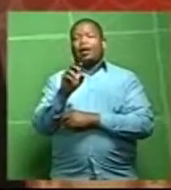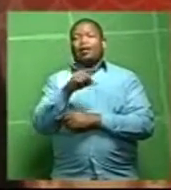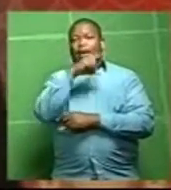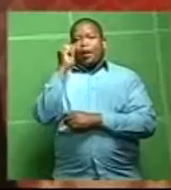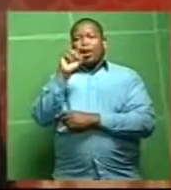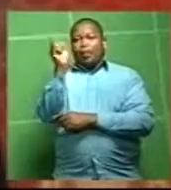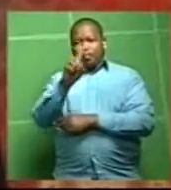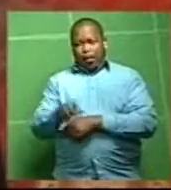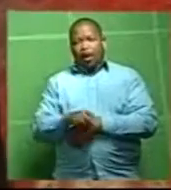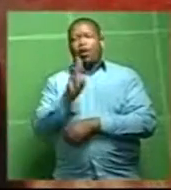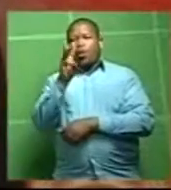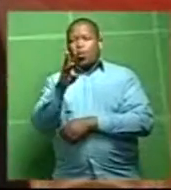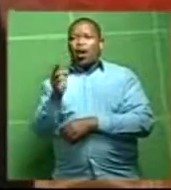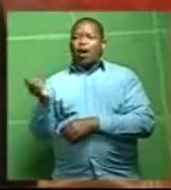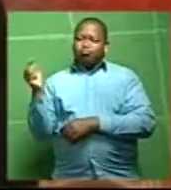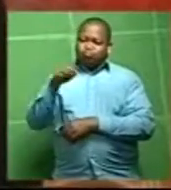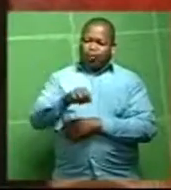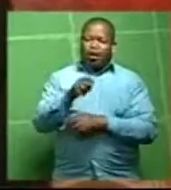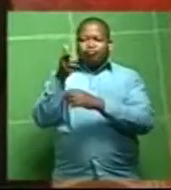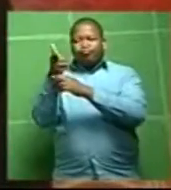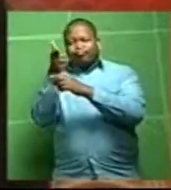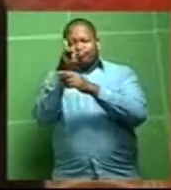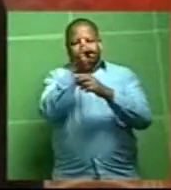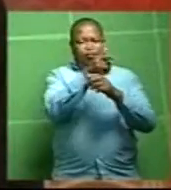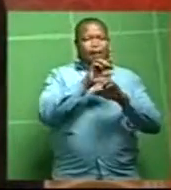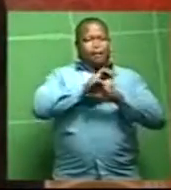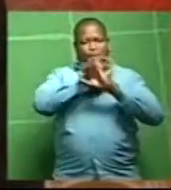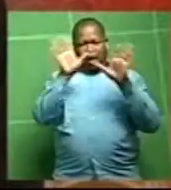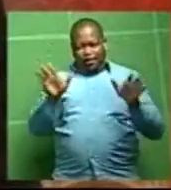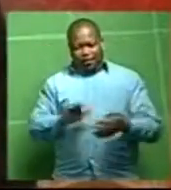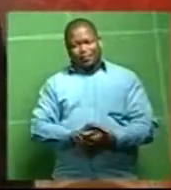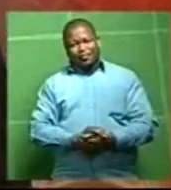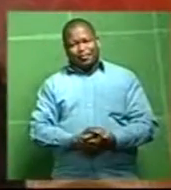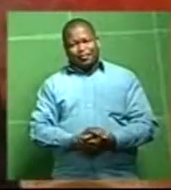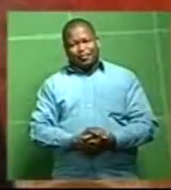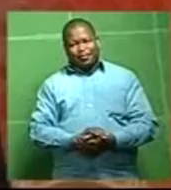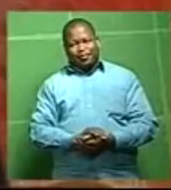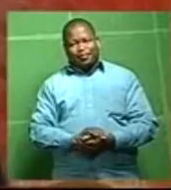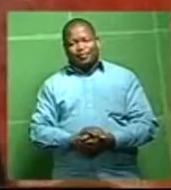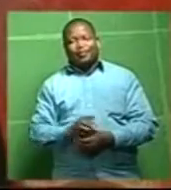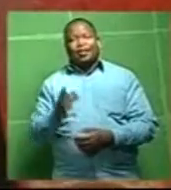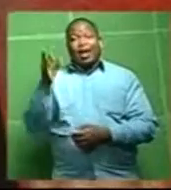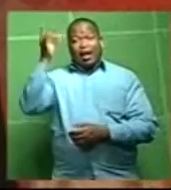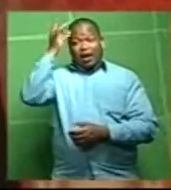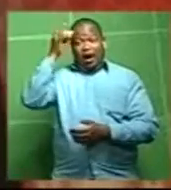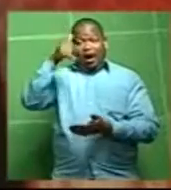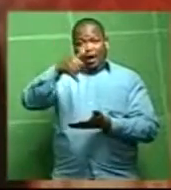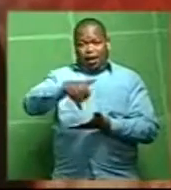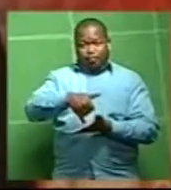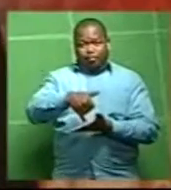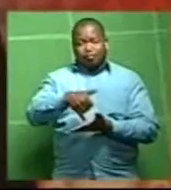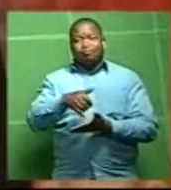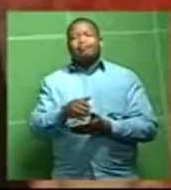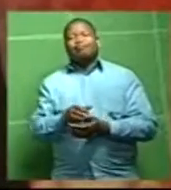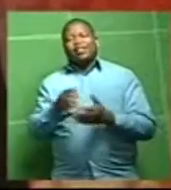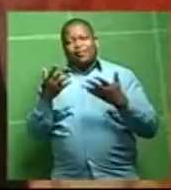The king's car As a bank Has been significantly enhanced By the donation